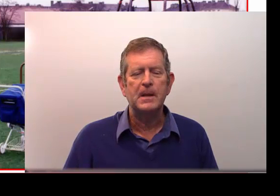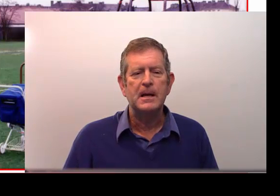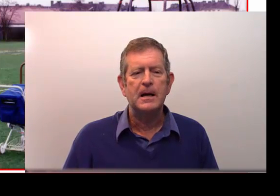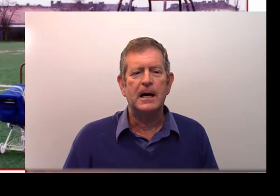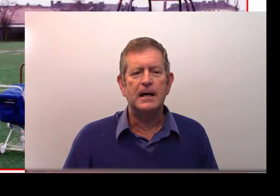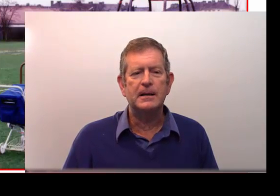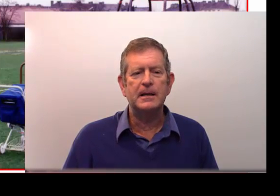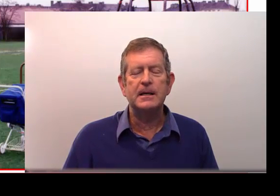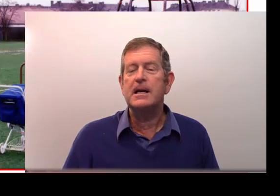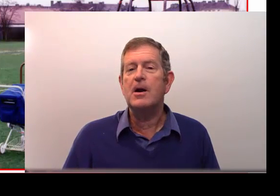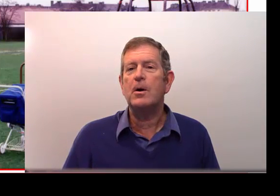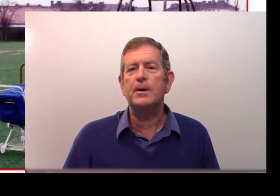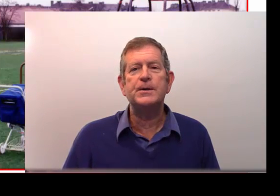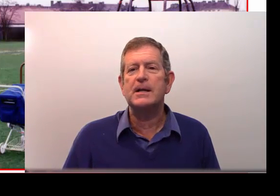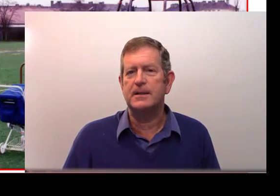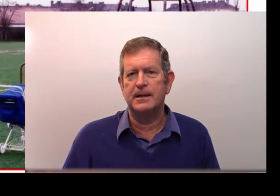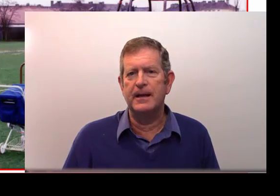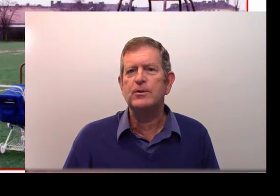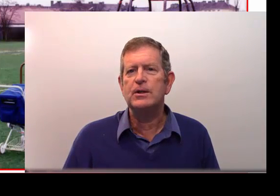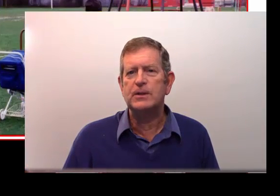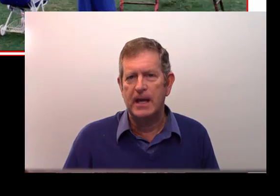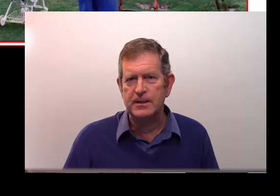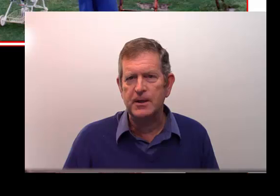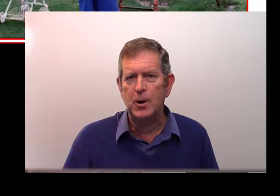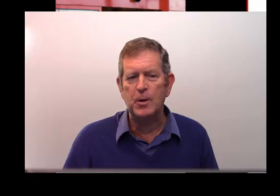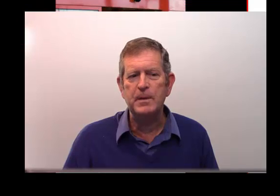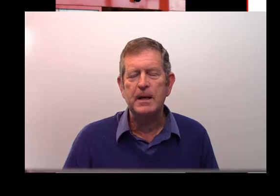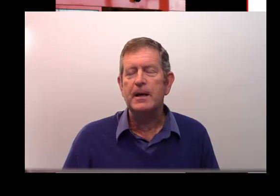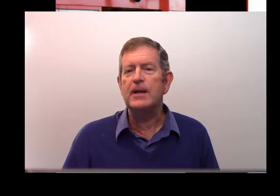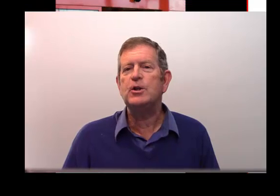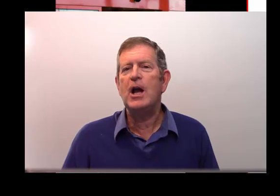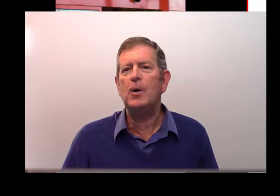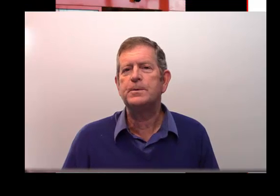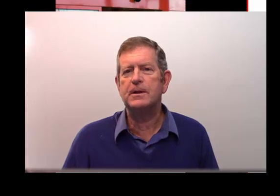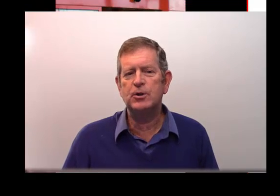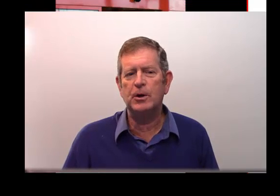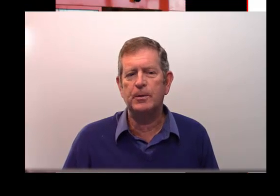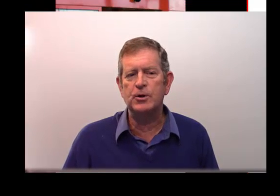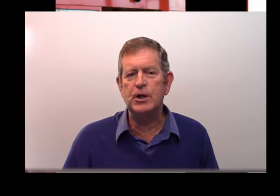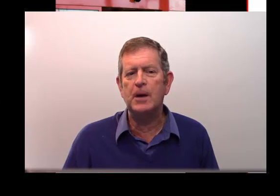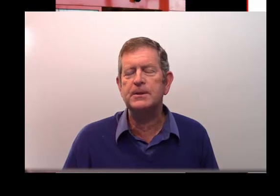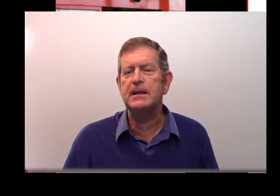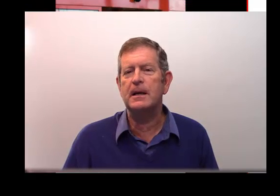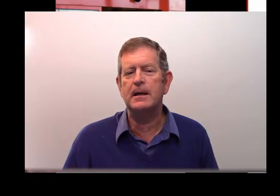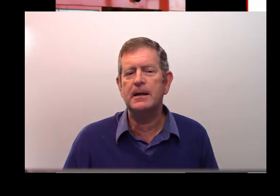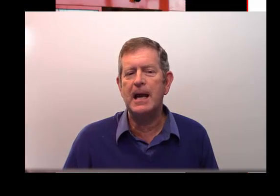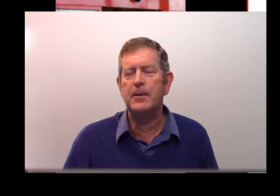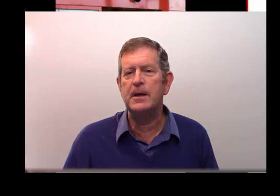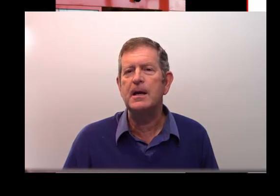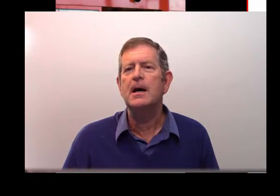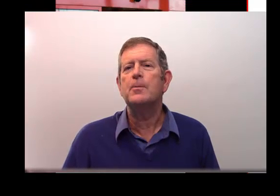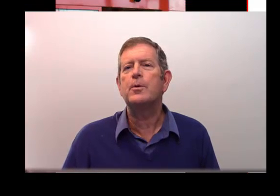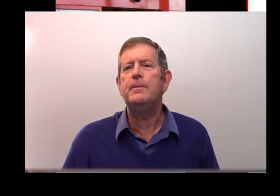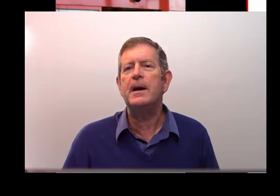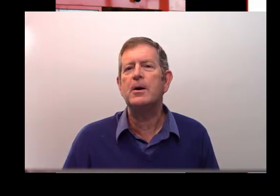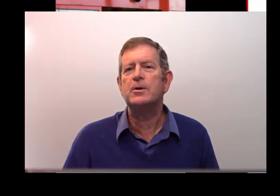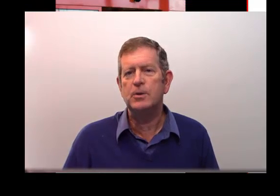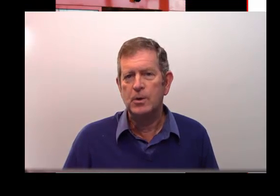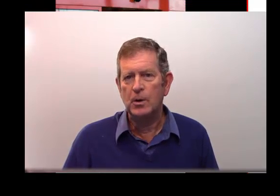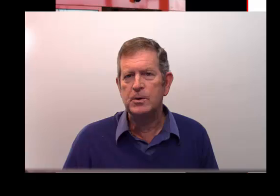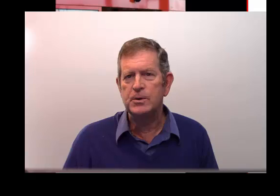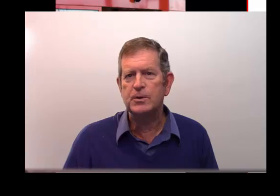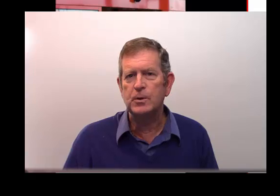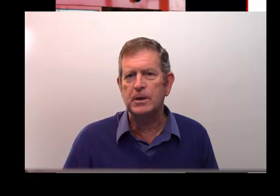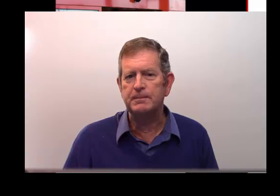car. Carol doesn't leave. She stays at home, and she helps the children. She helps Kathy